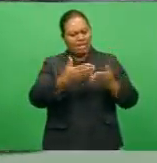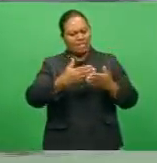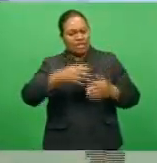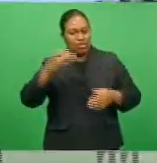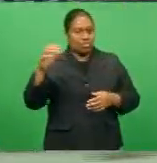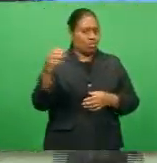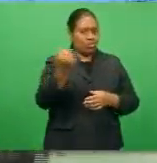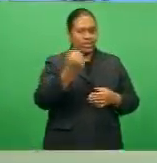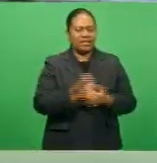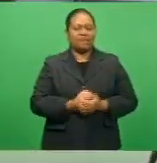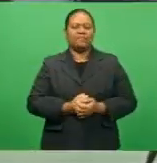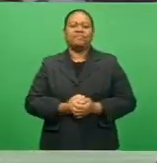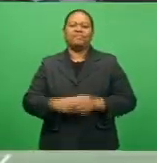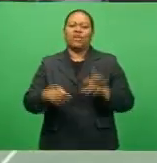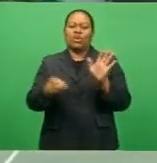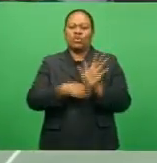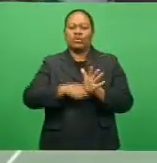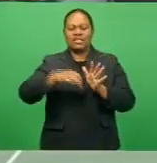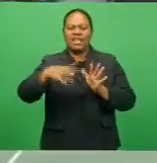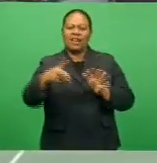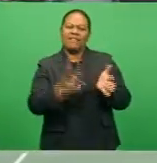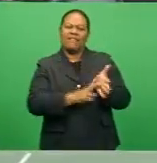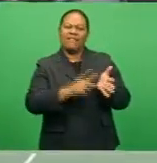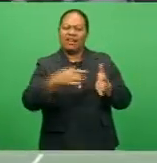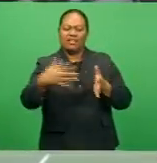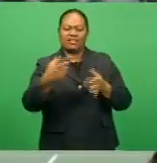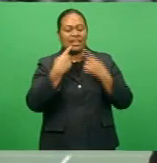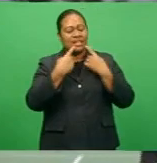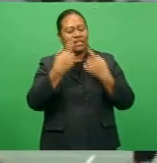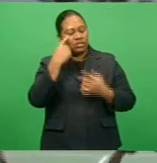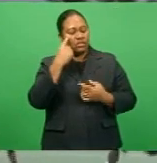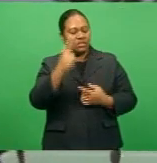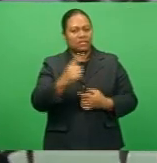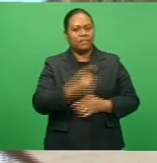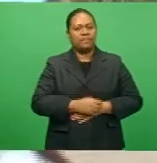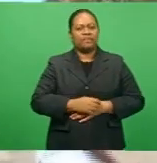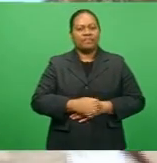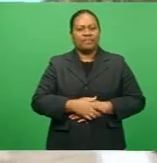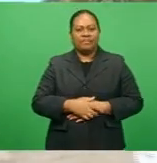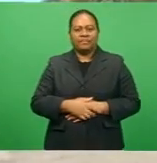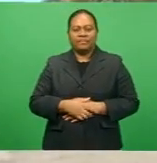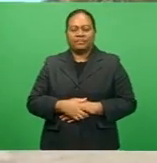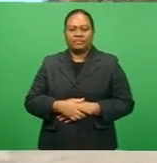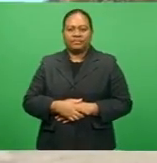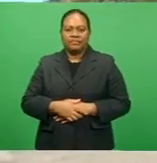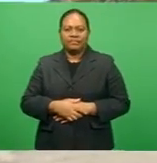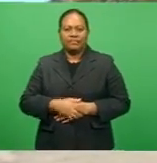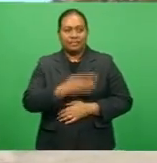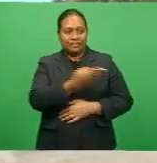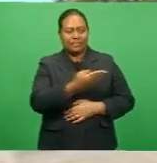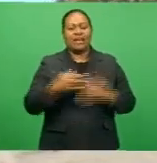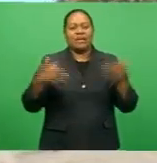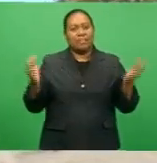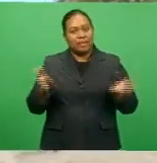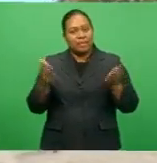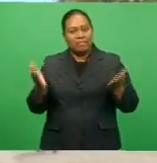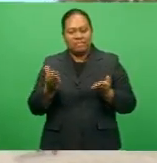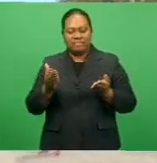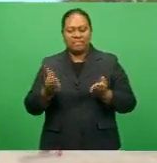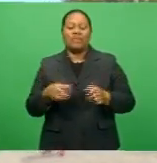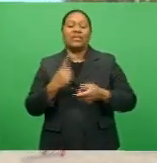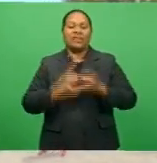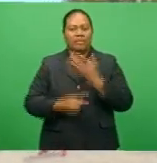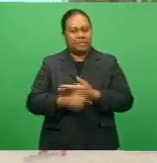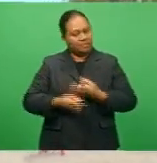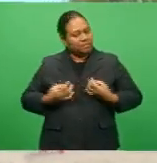title, Avengers player Rusiate Valentine says it's one match at a time for them. The players have been preparing well for the league.